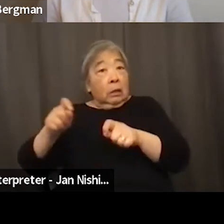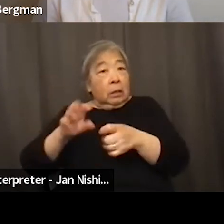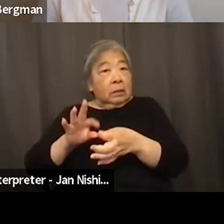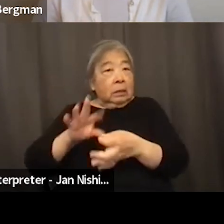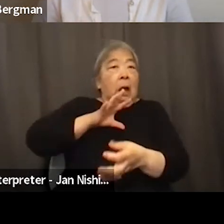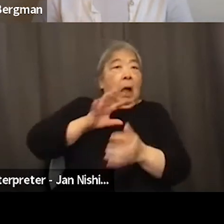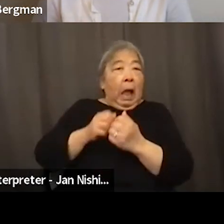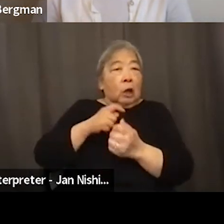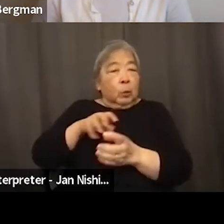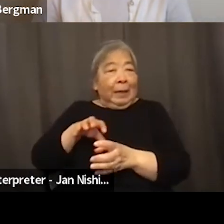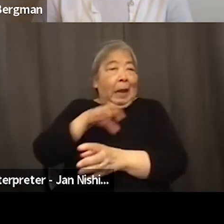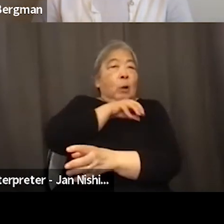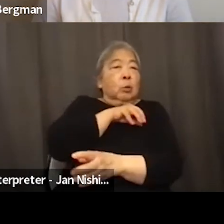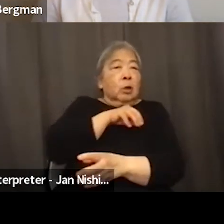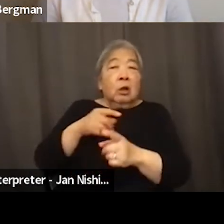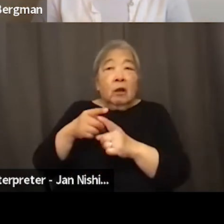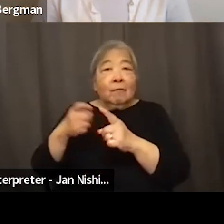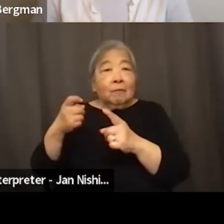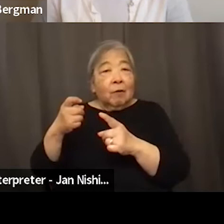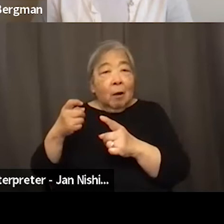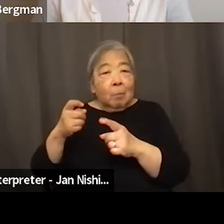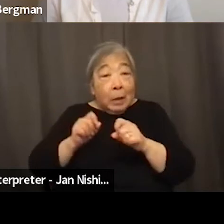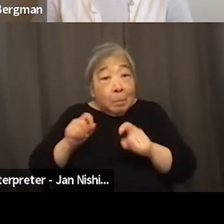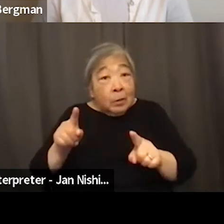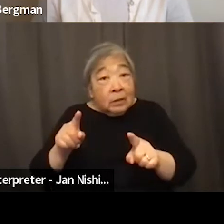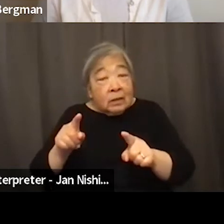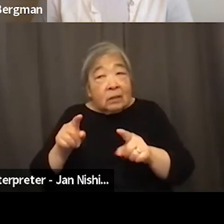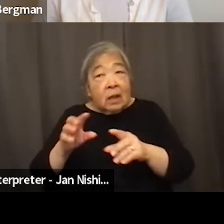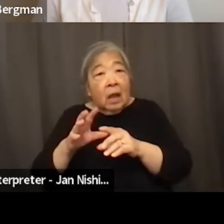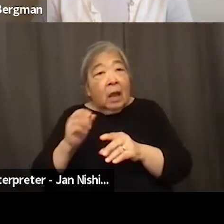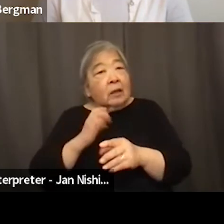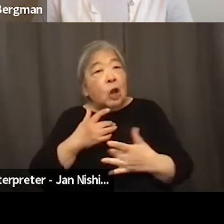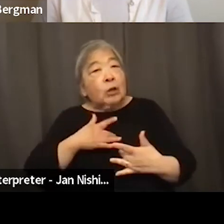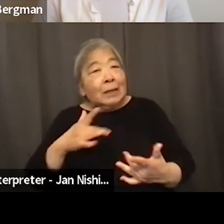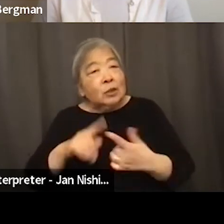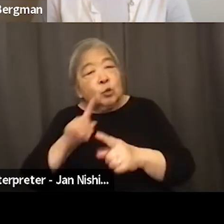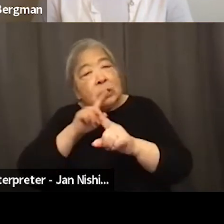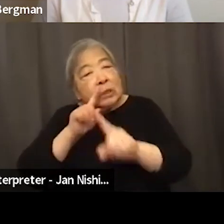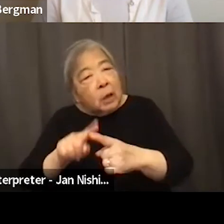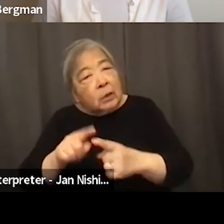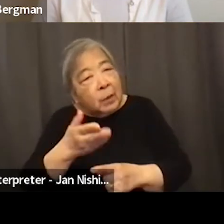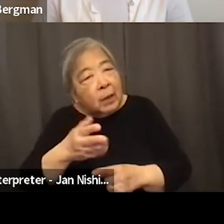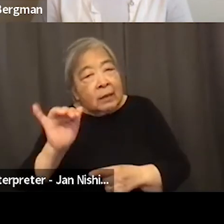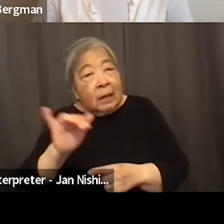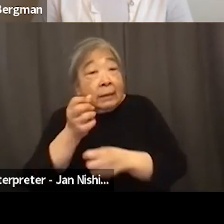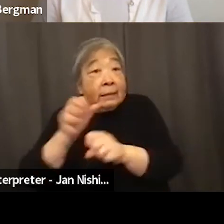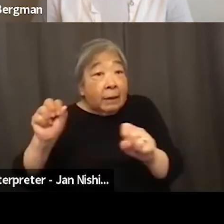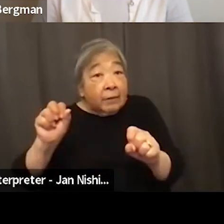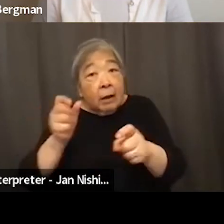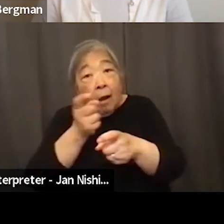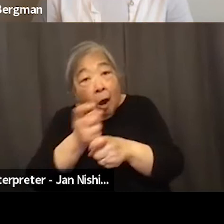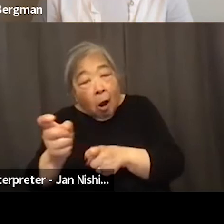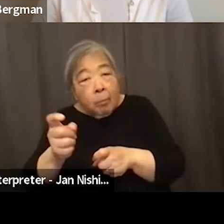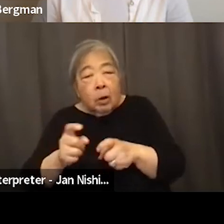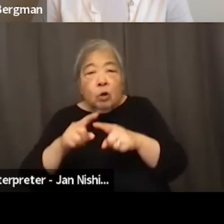divest from the criminalizing impulses and our penchant for responding to things like safety, like harm, by